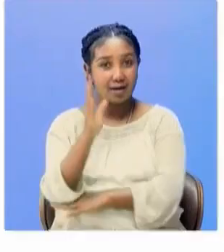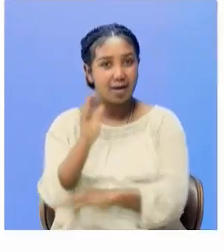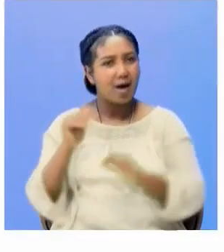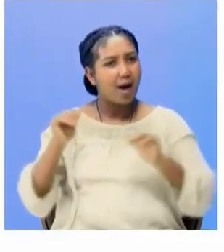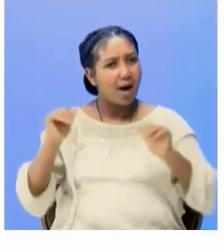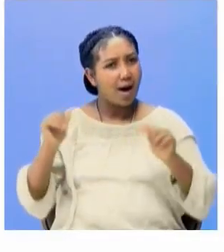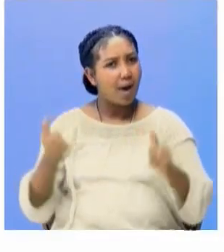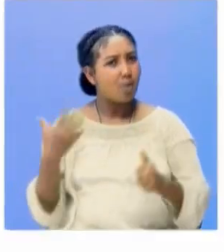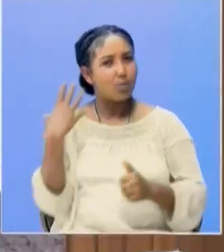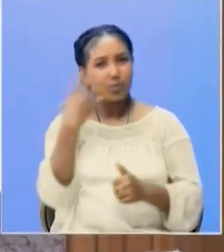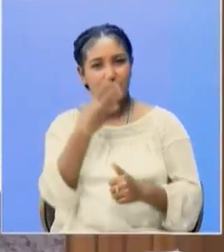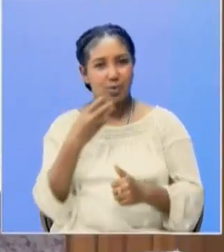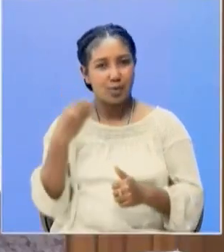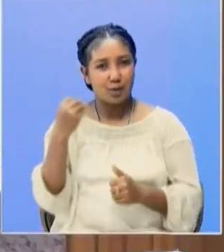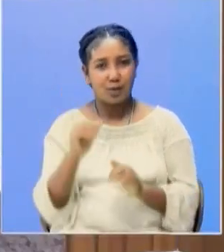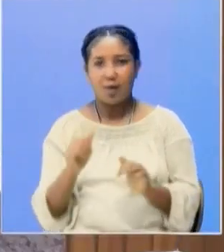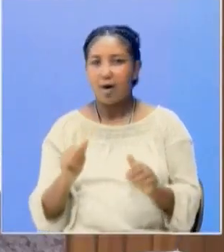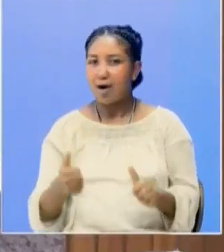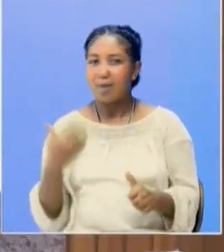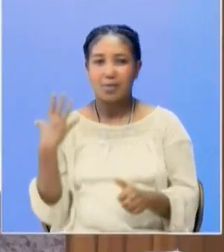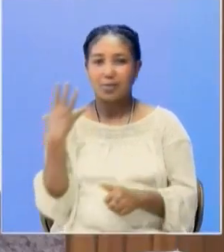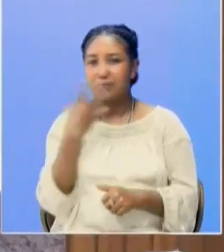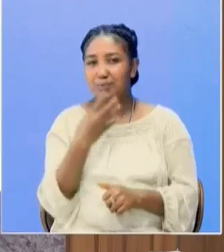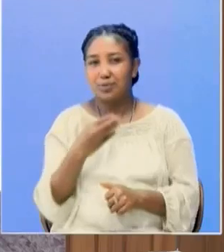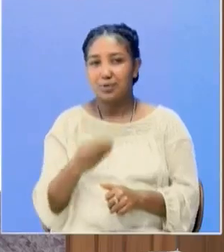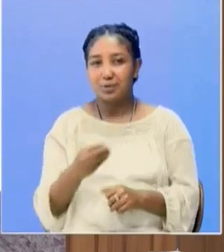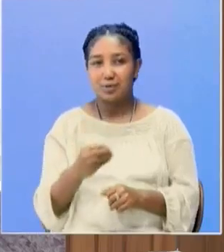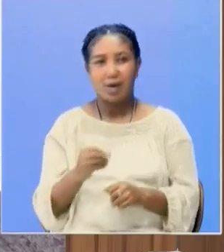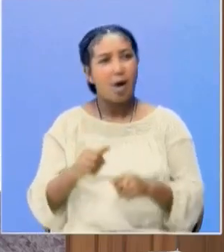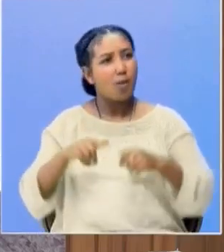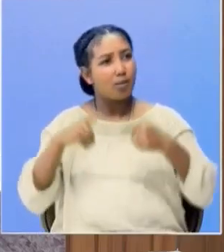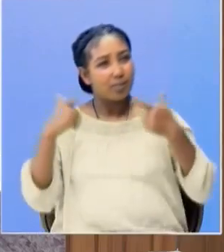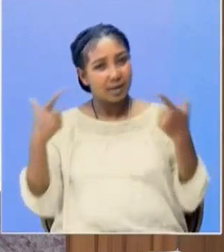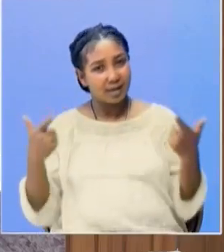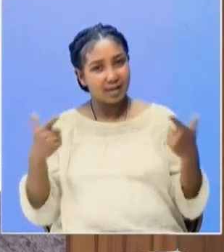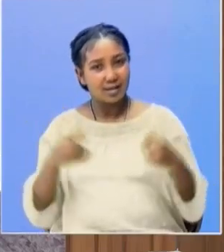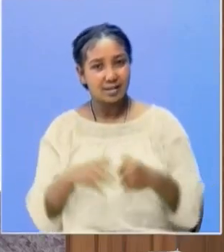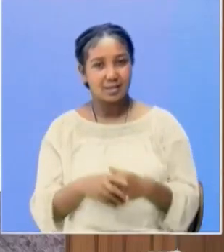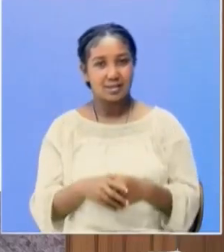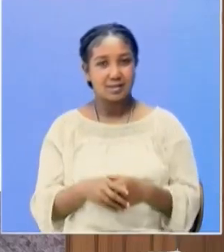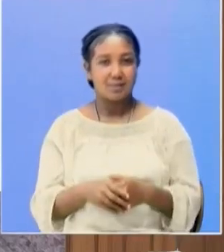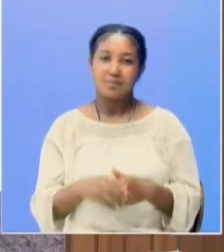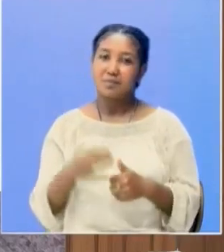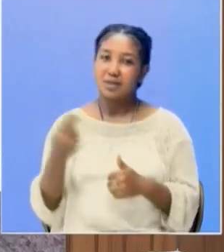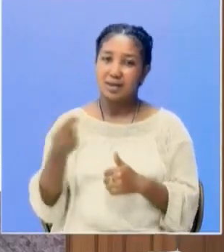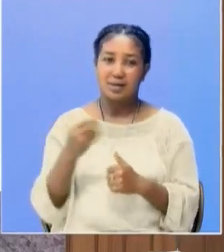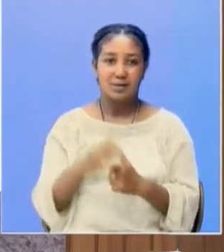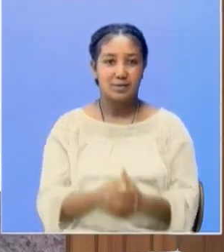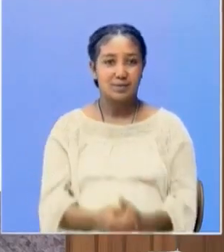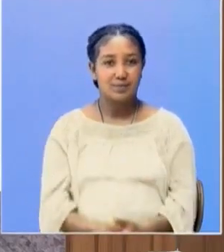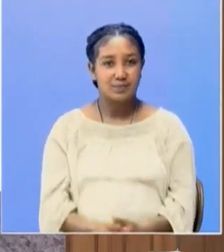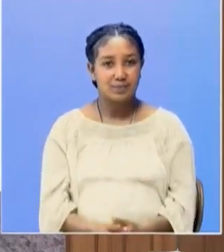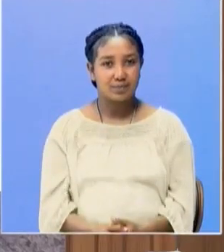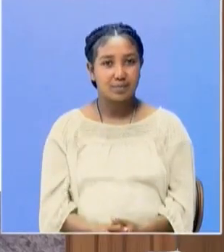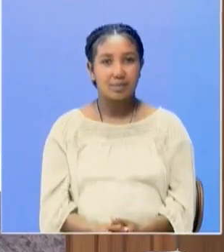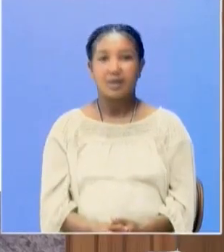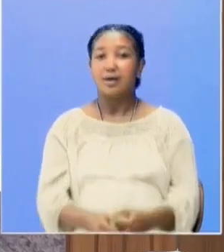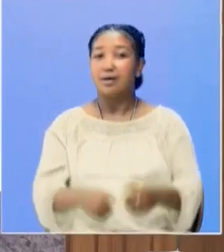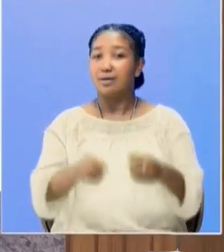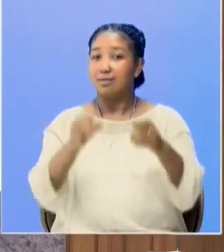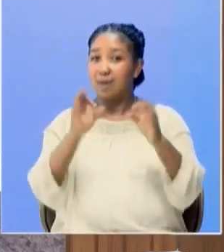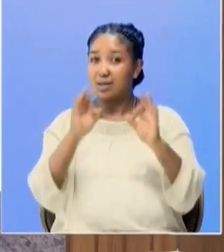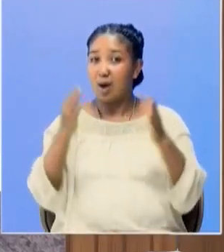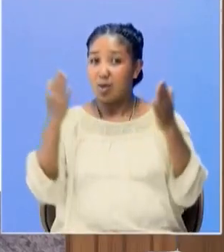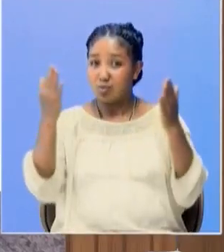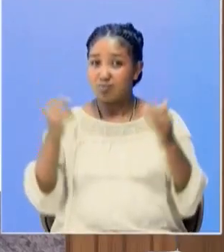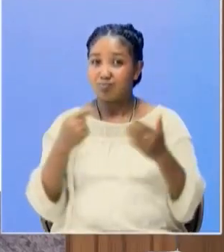How beautiful, how big he is. Can be used, okay? Nice, I hope